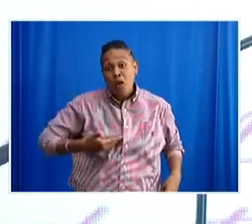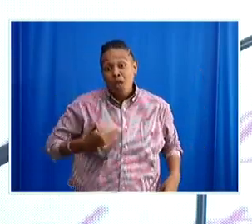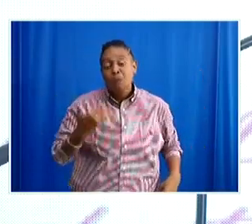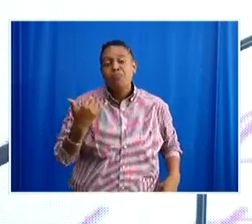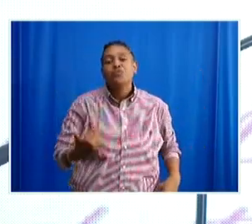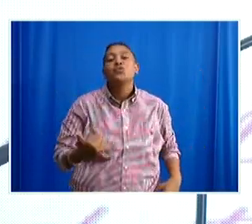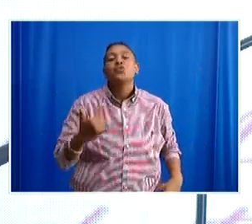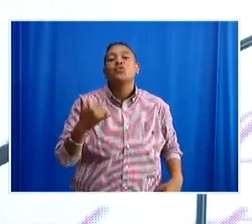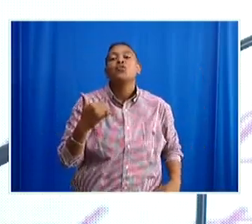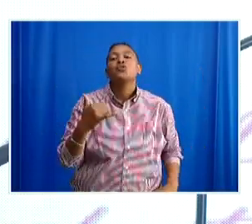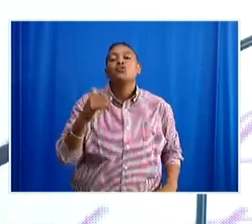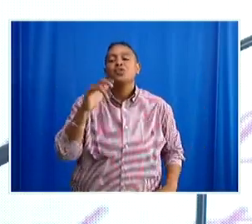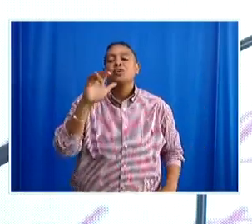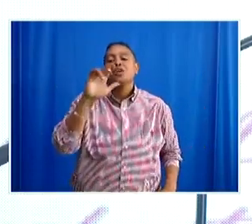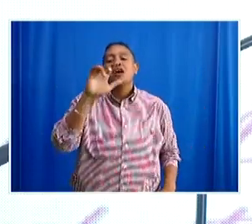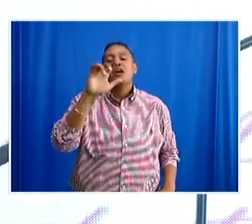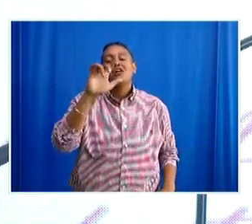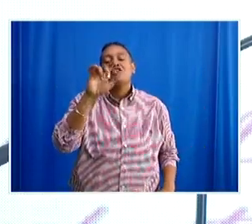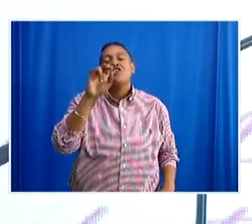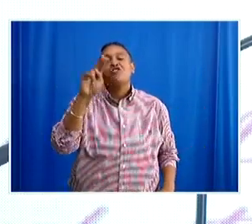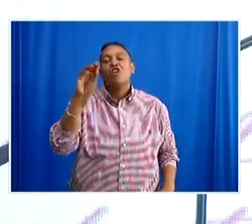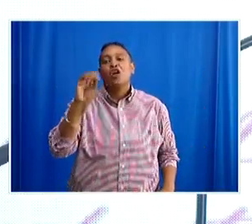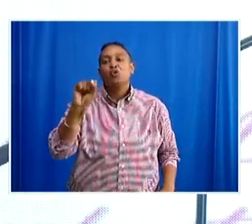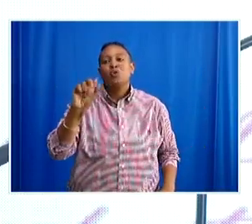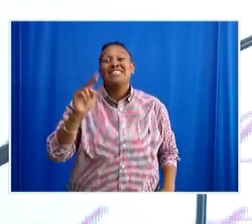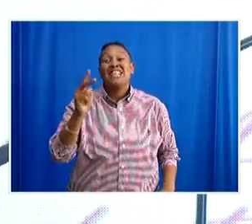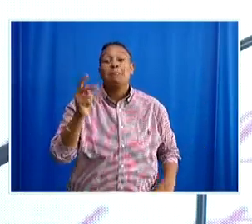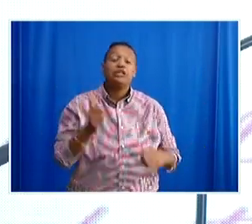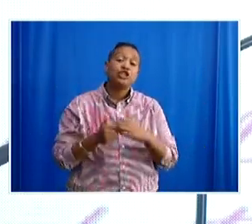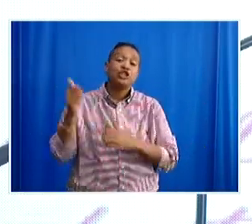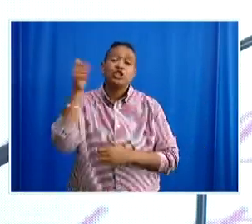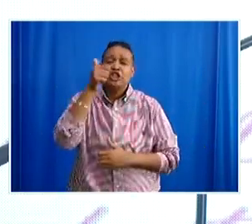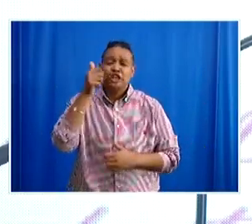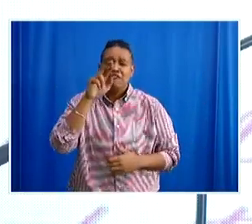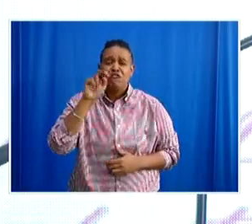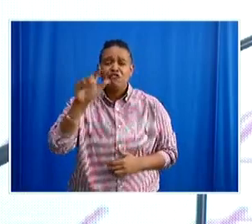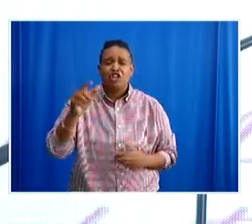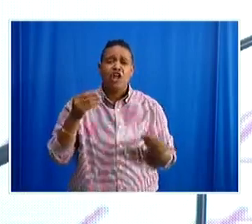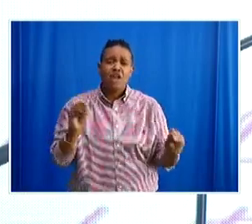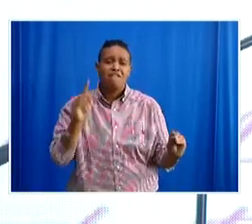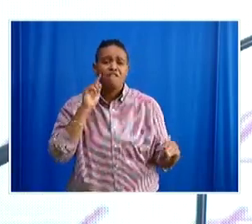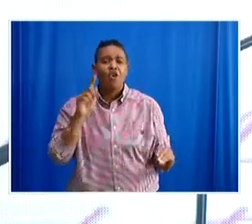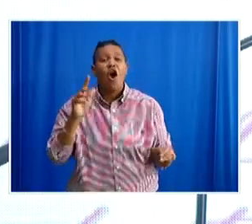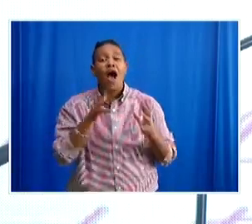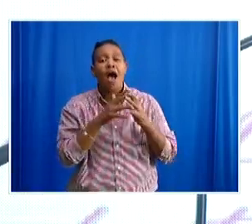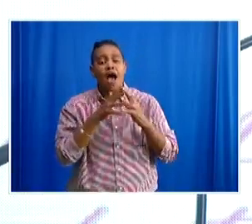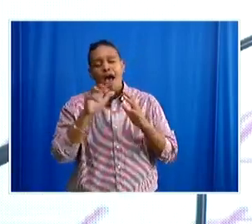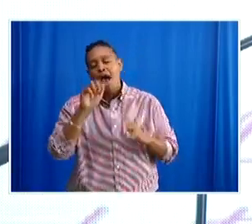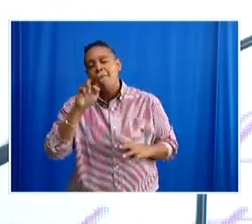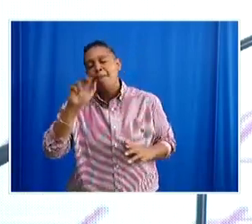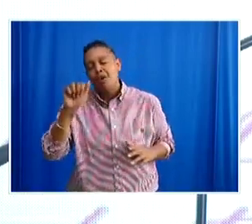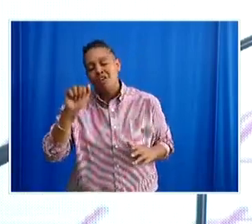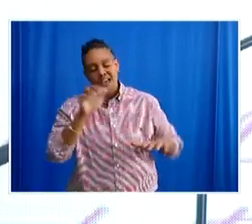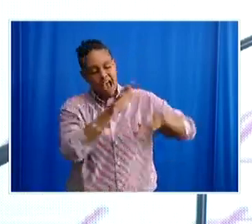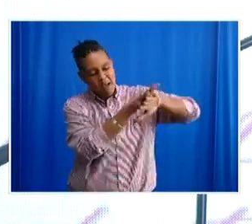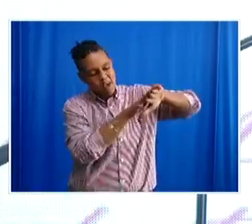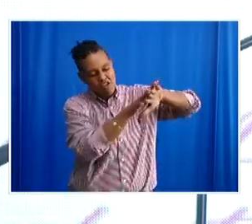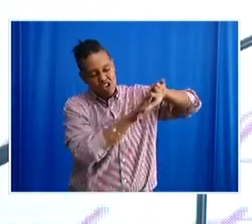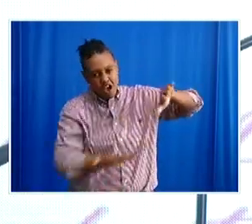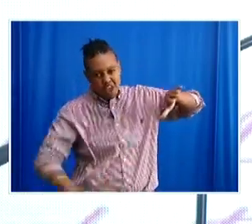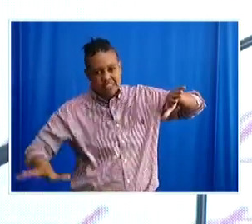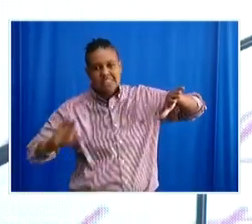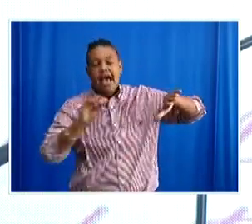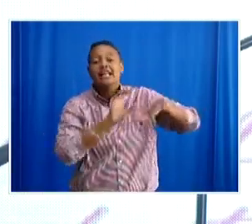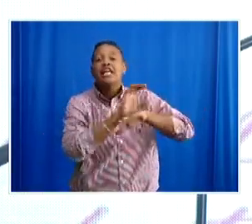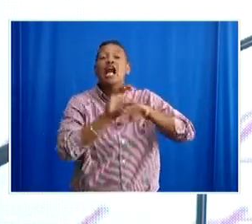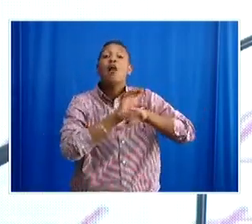Nahuel Arenas, Deputy Chief Regional Office for the Americas and the Caribbean from the UN Office for Disaster